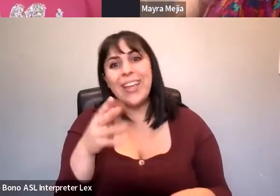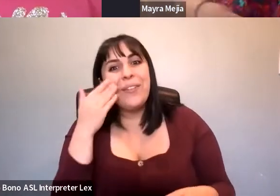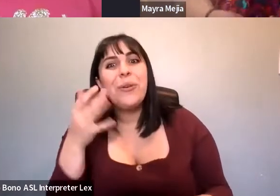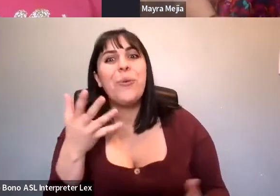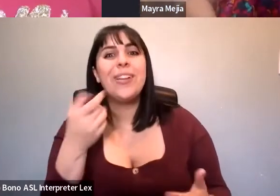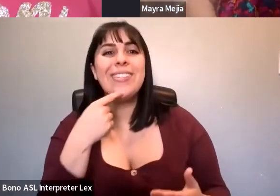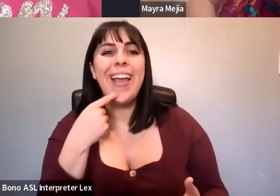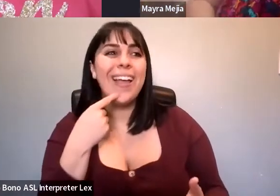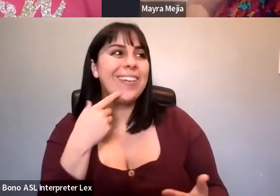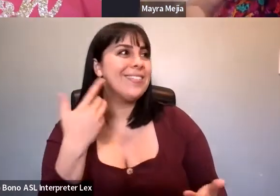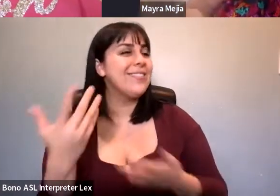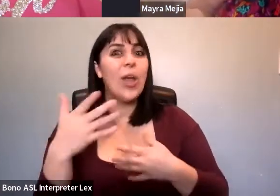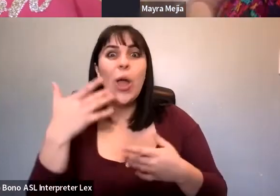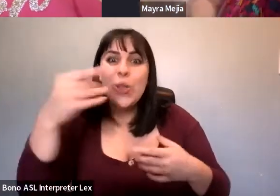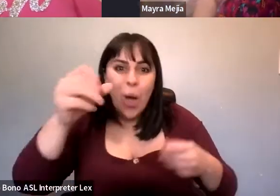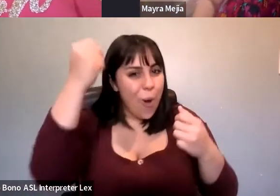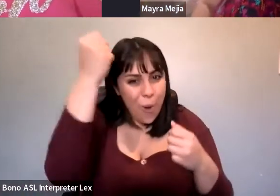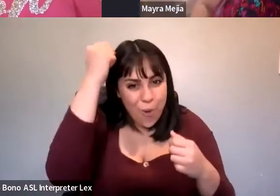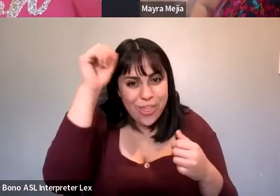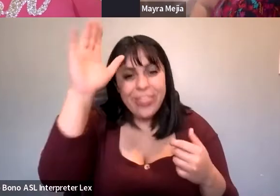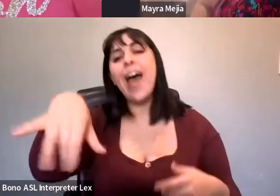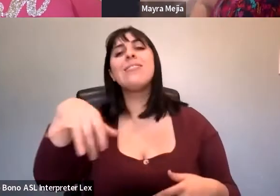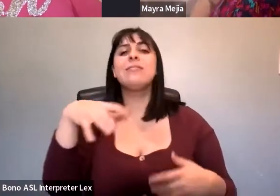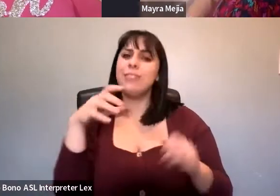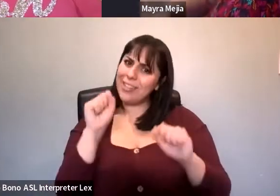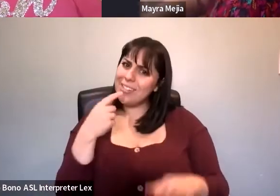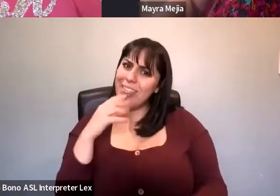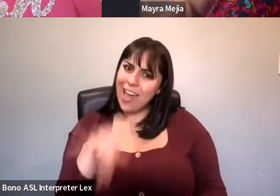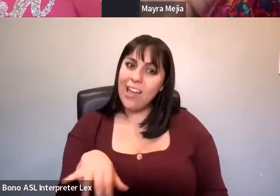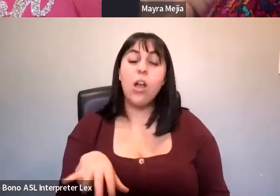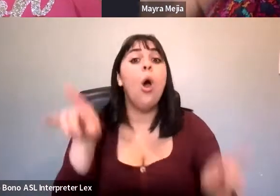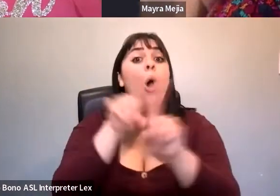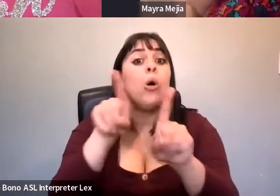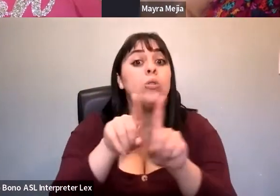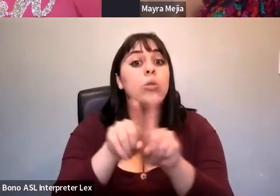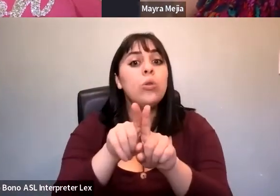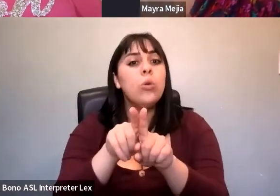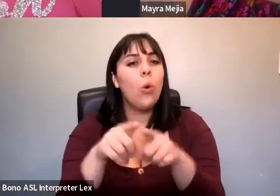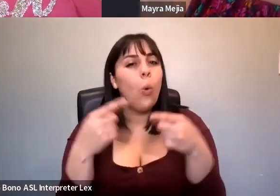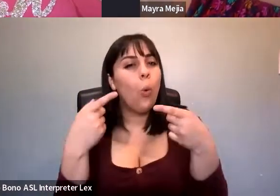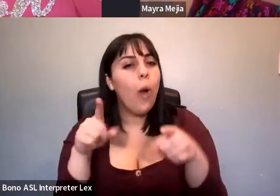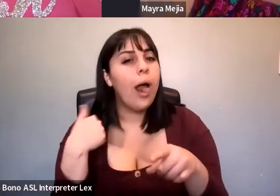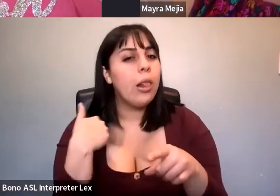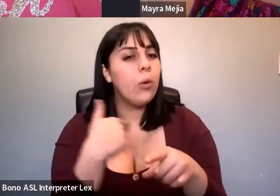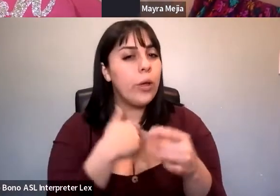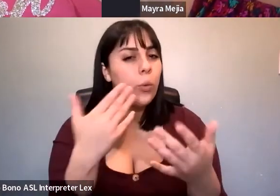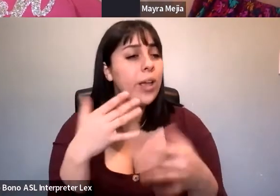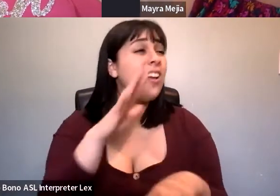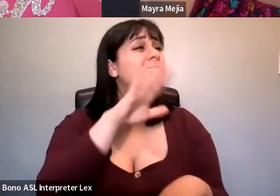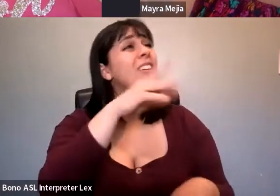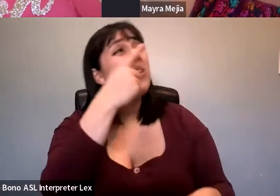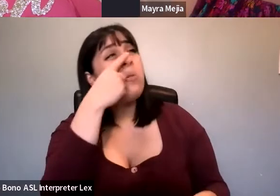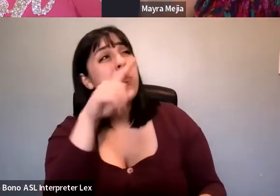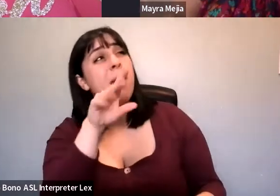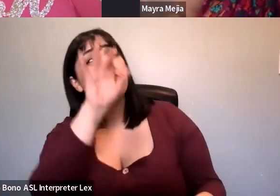Oh, and also while we're waiting, can you drop the information, the link for Plush DMV